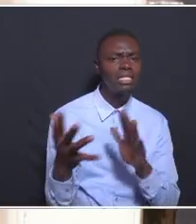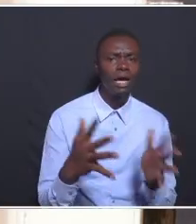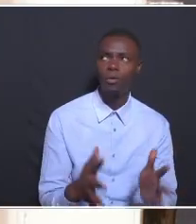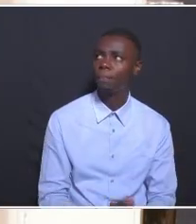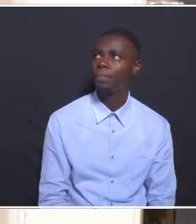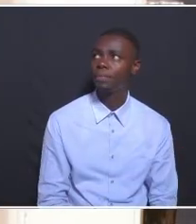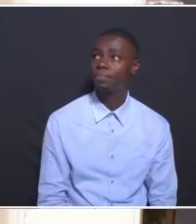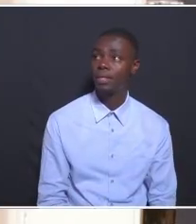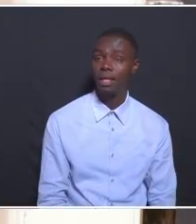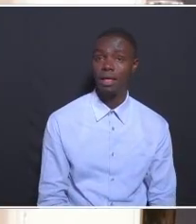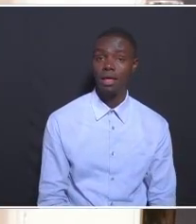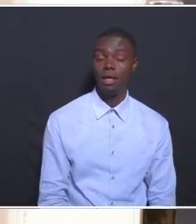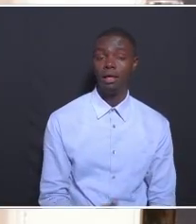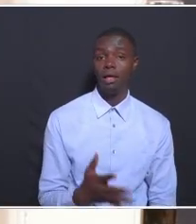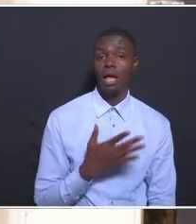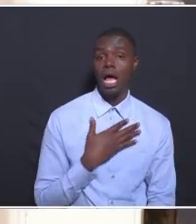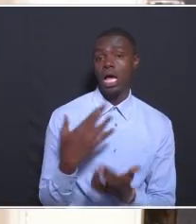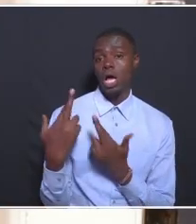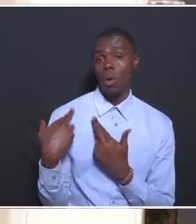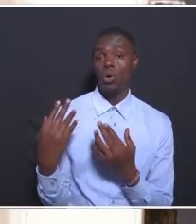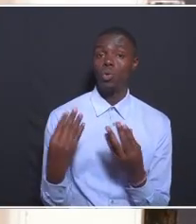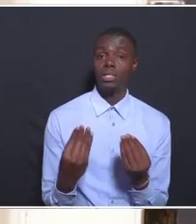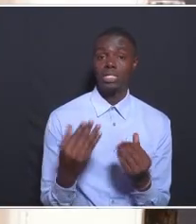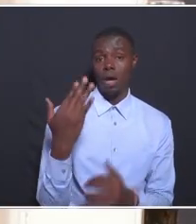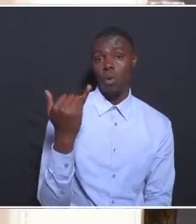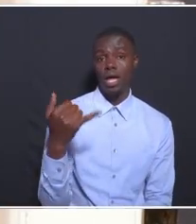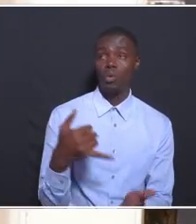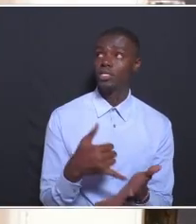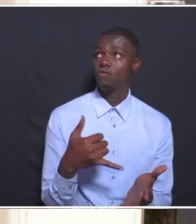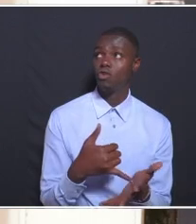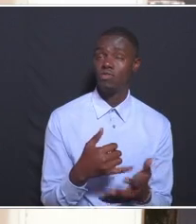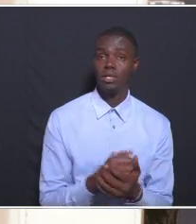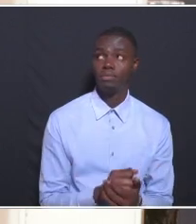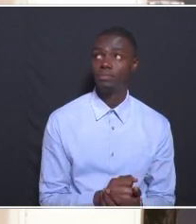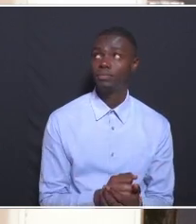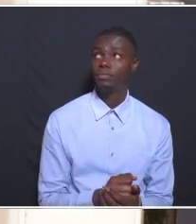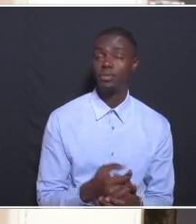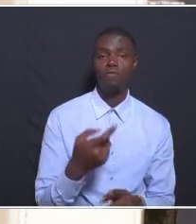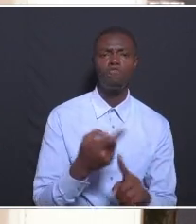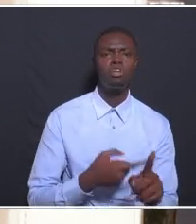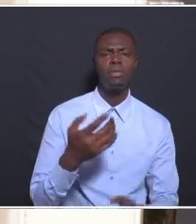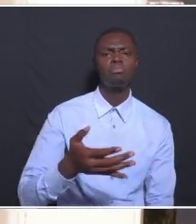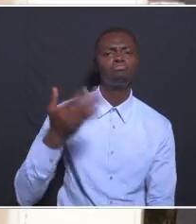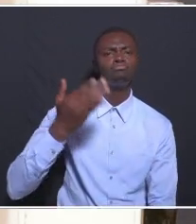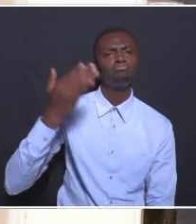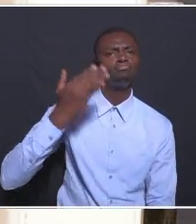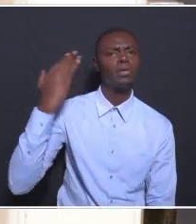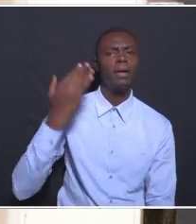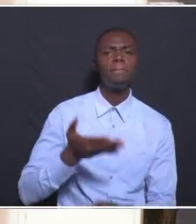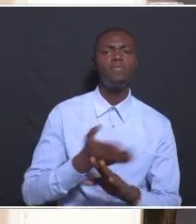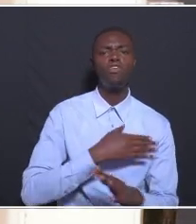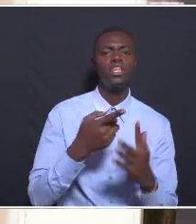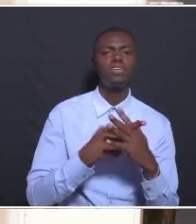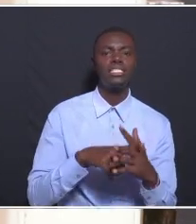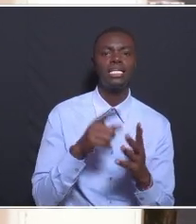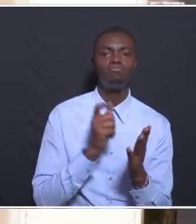For Owadwa, it was easier because I was involved from before, even before they started writing.